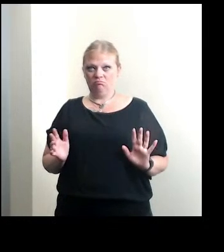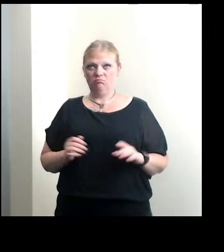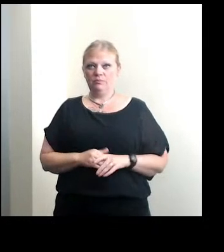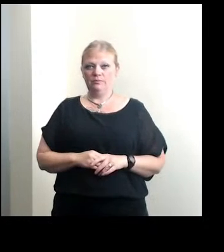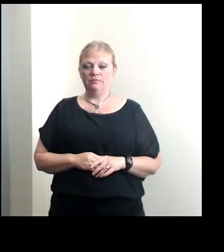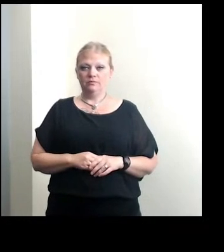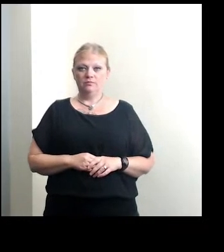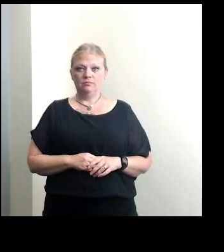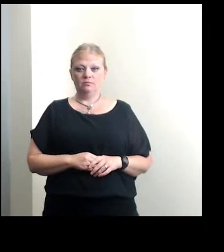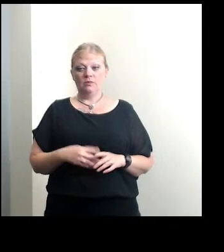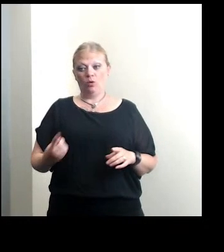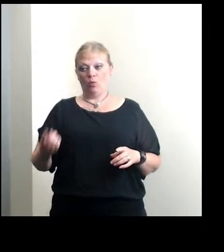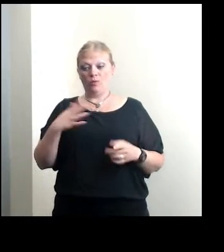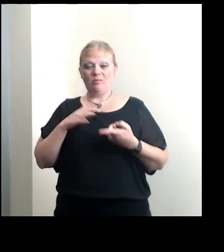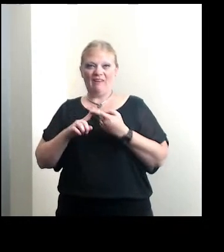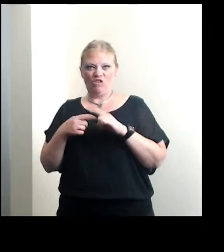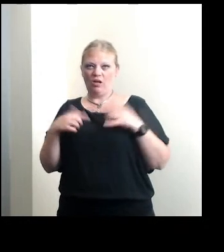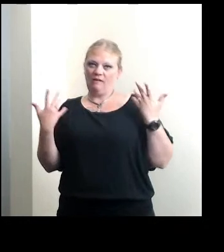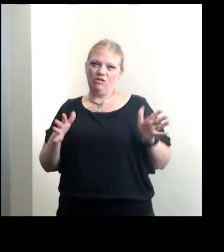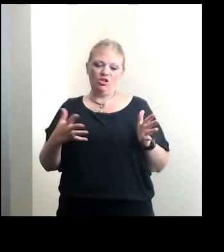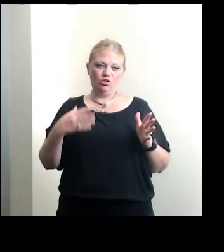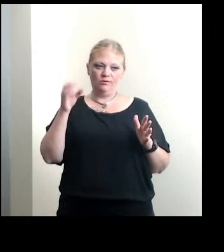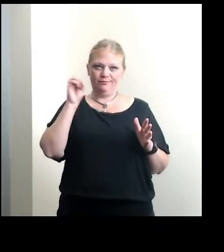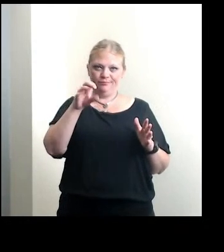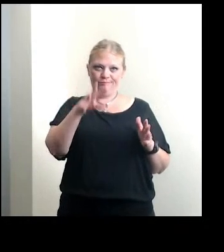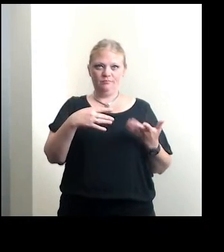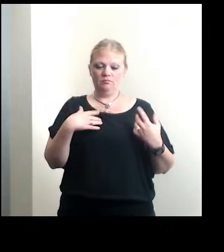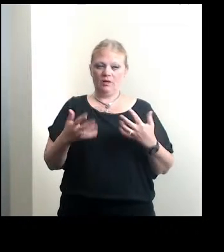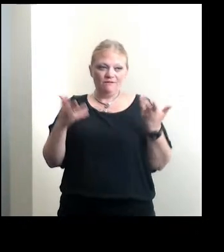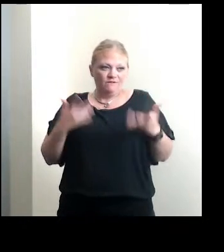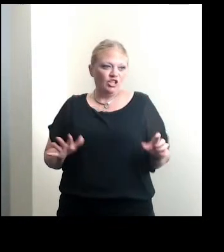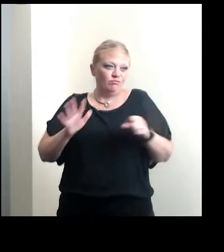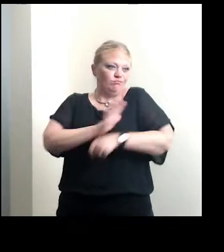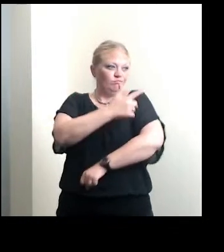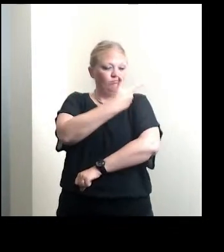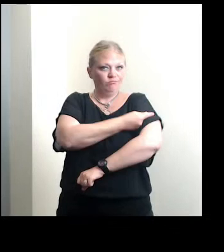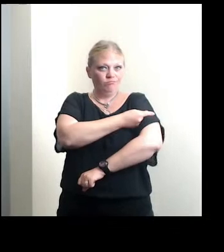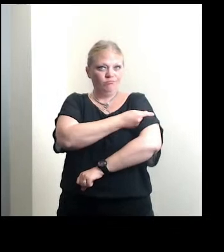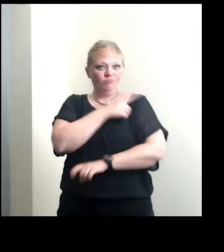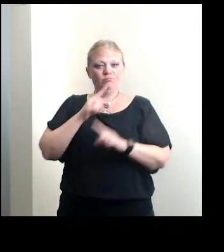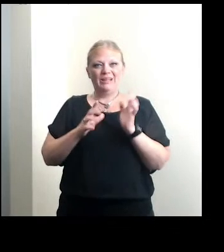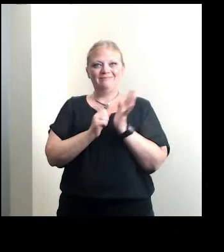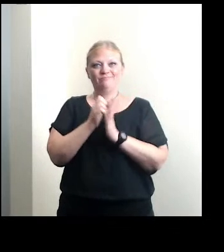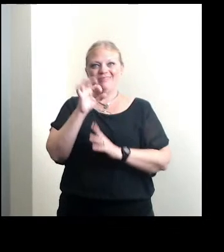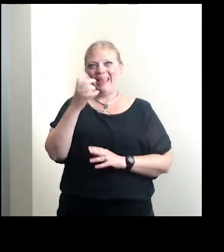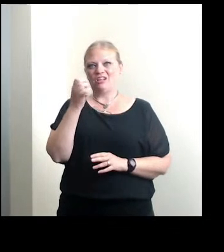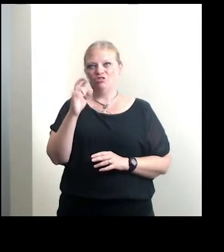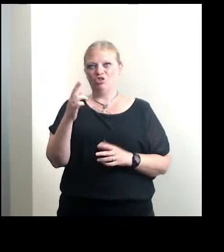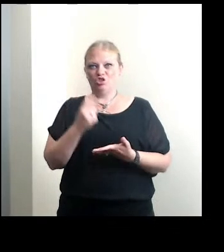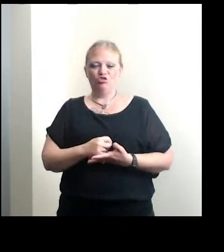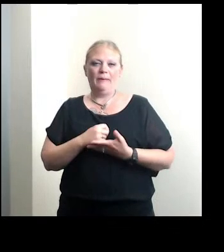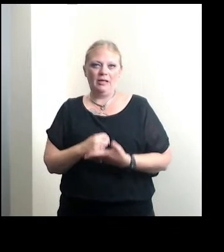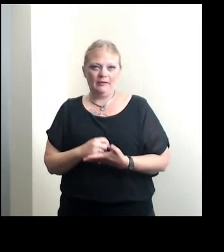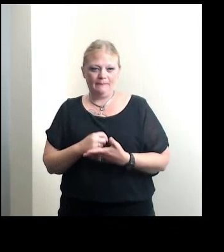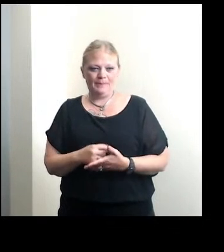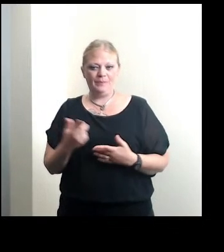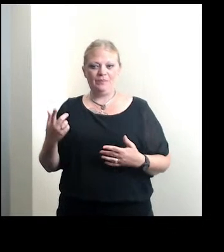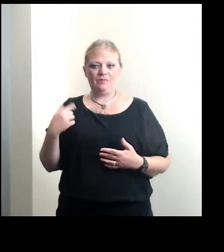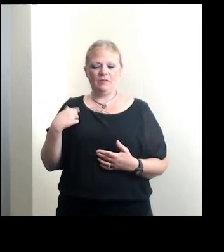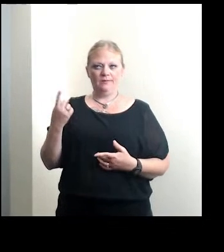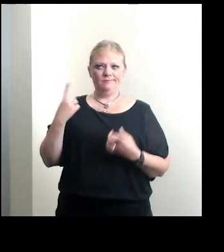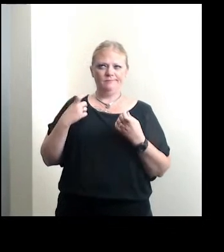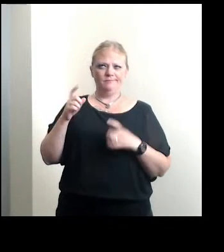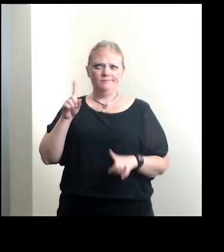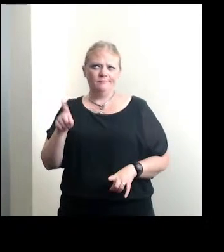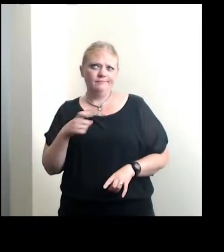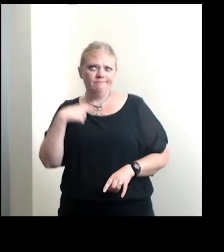And one of them was a friend of mine, as I've talked about, who was fully vaccinated but was going through cancer treatment. And there was a question as to whether or not